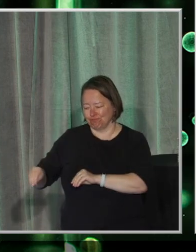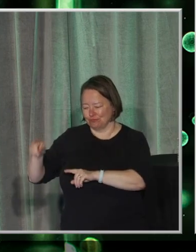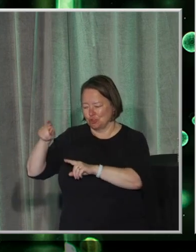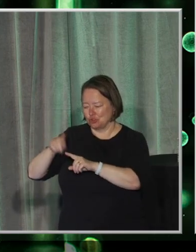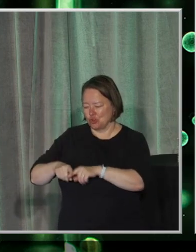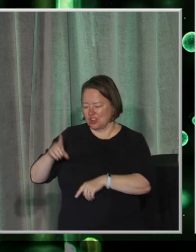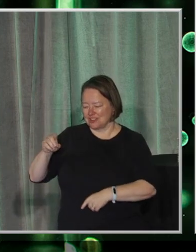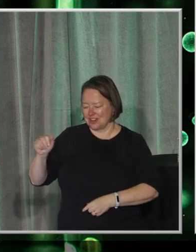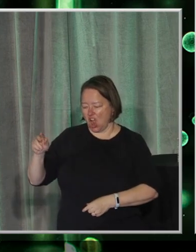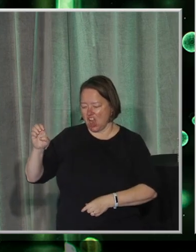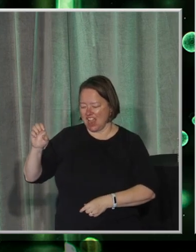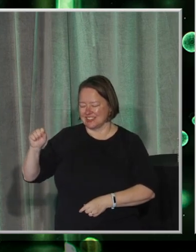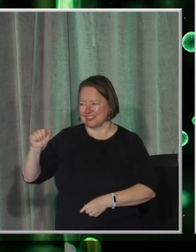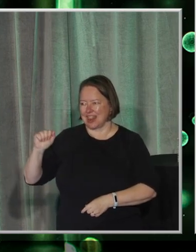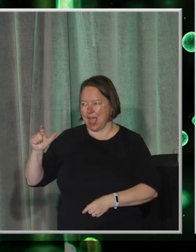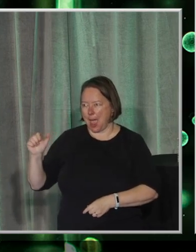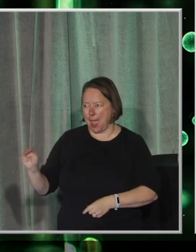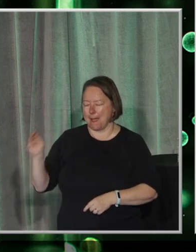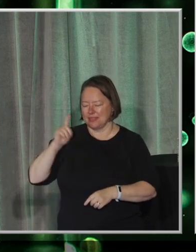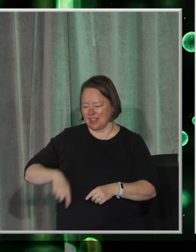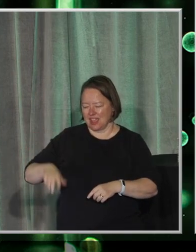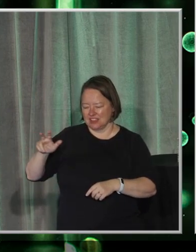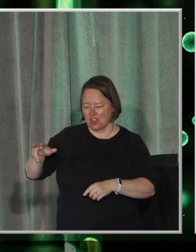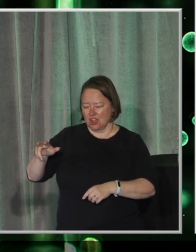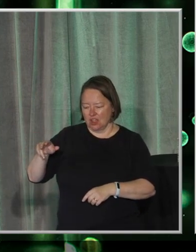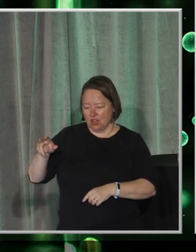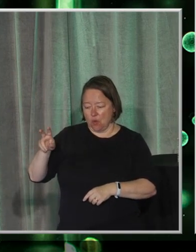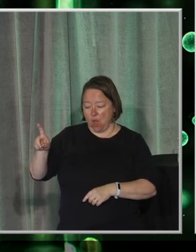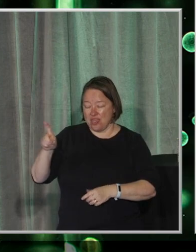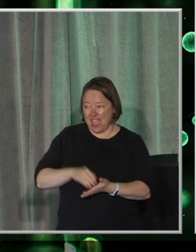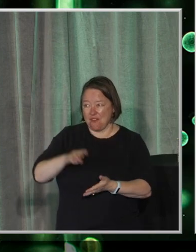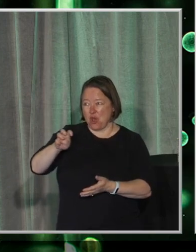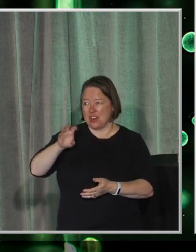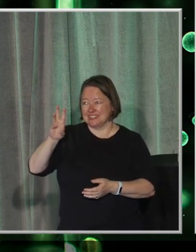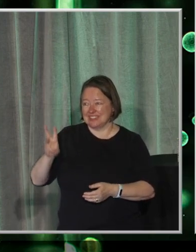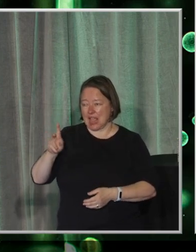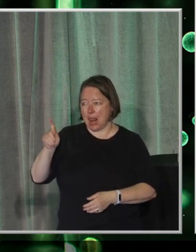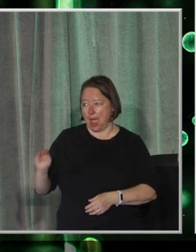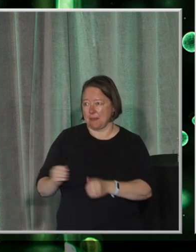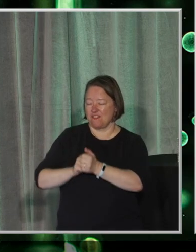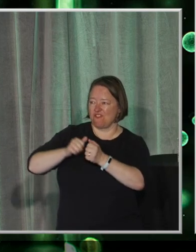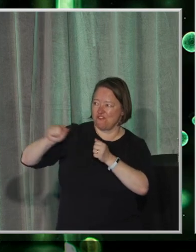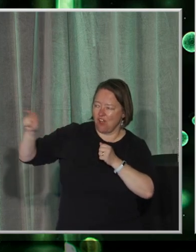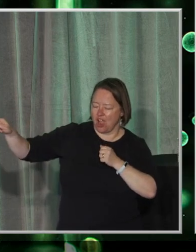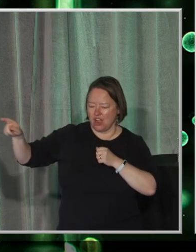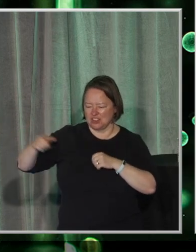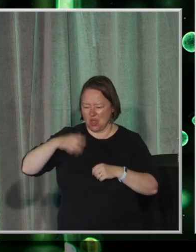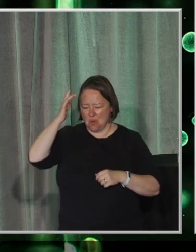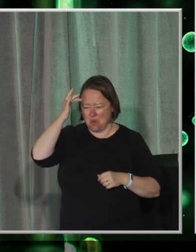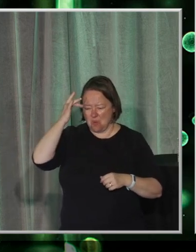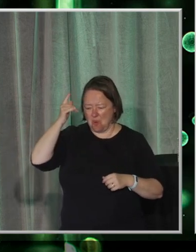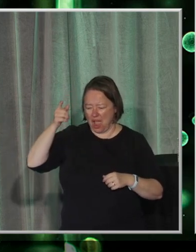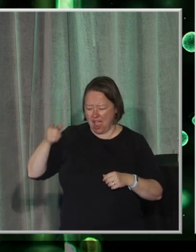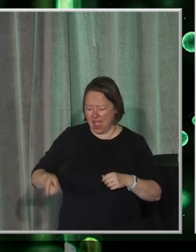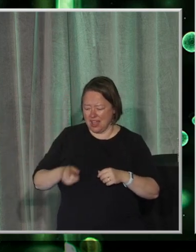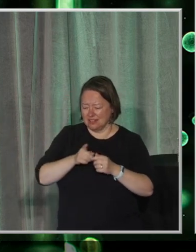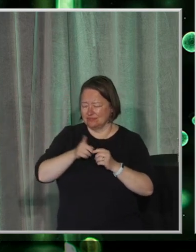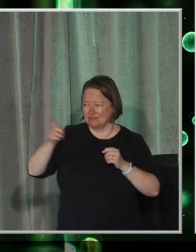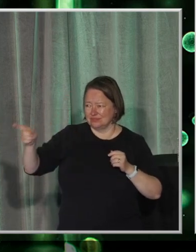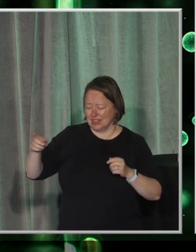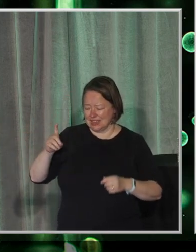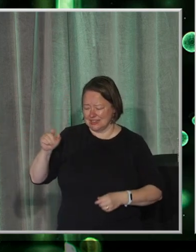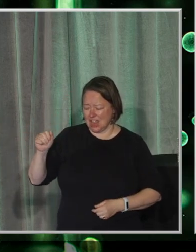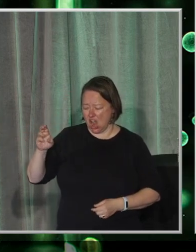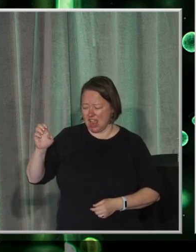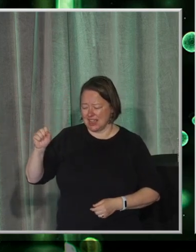a city located over 1,406 kilometers away. One would ask, why Dar es Salaam? Yes, Dar es Salaam has a population